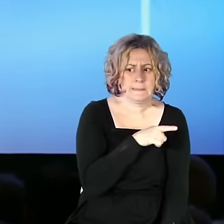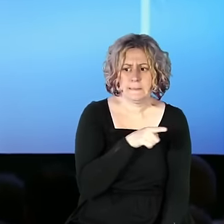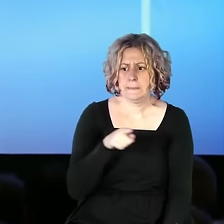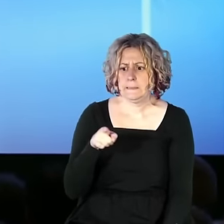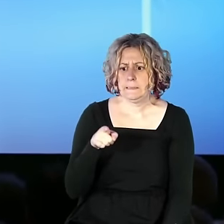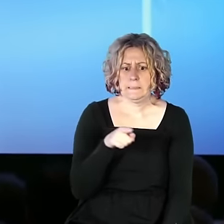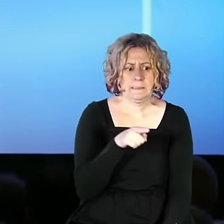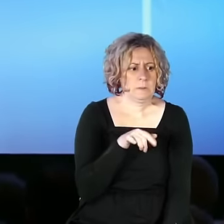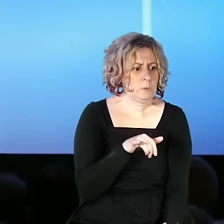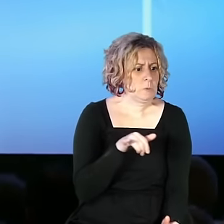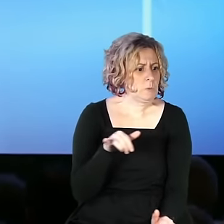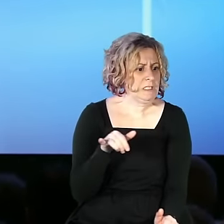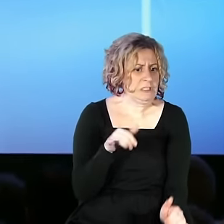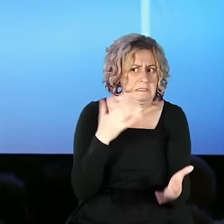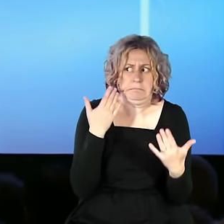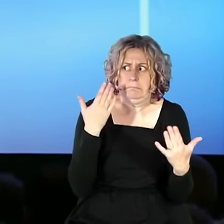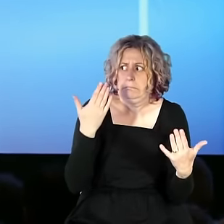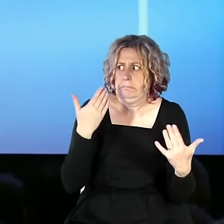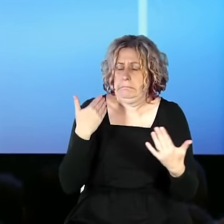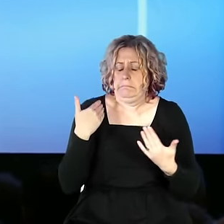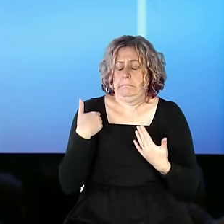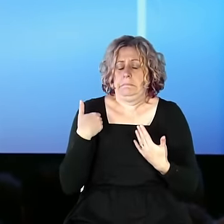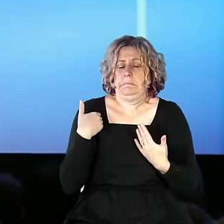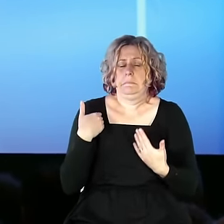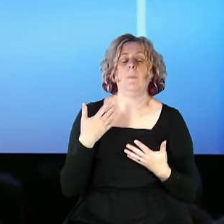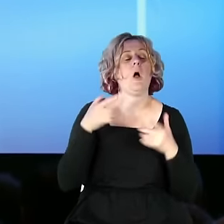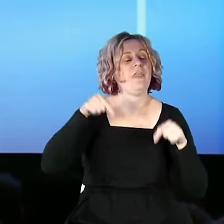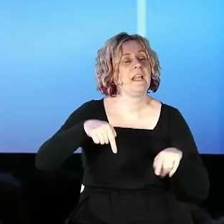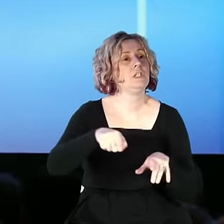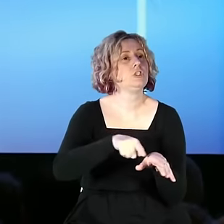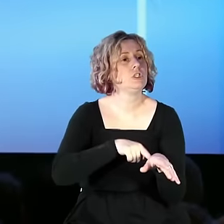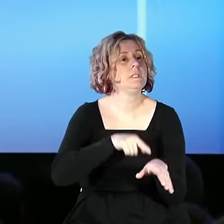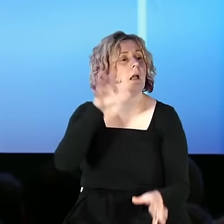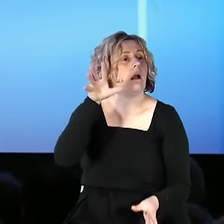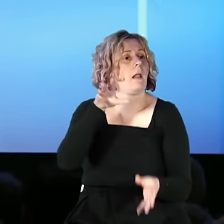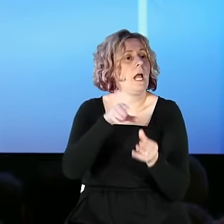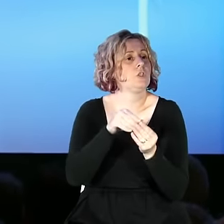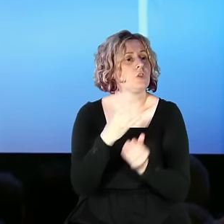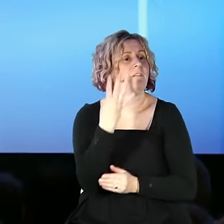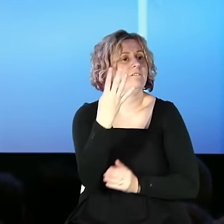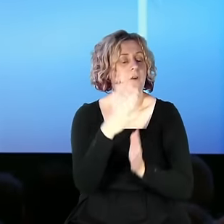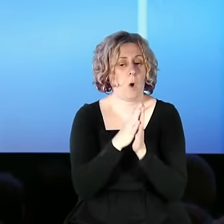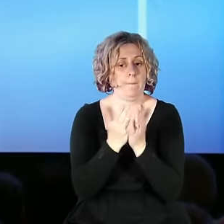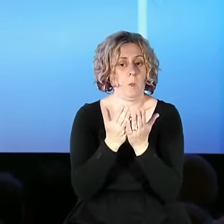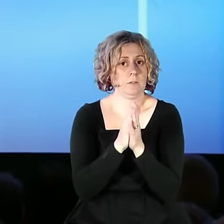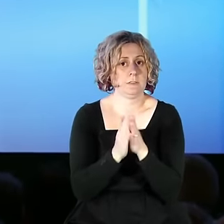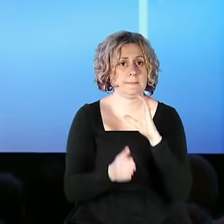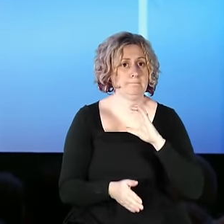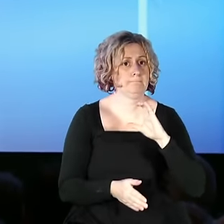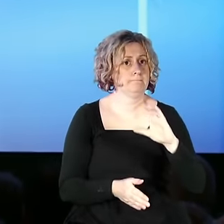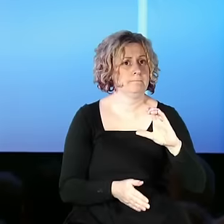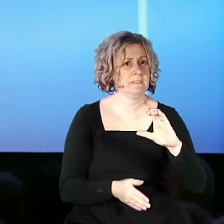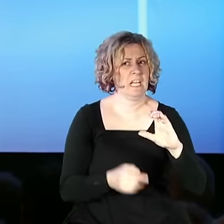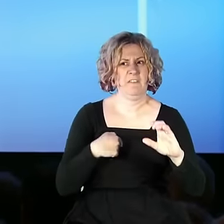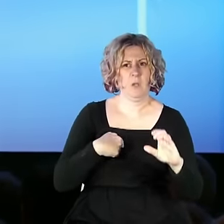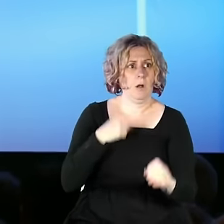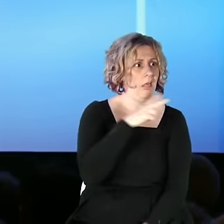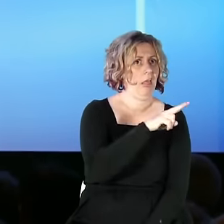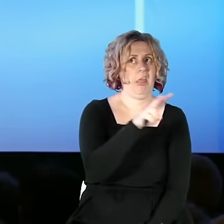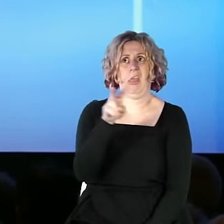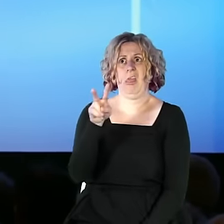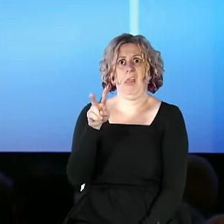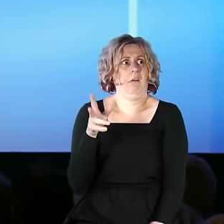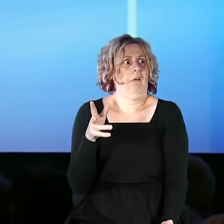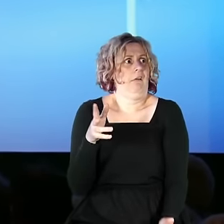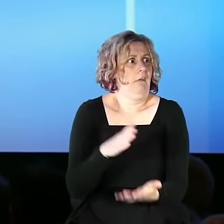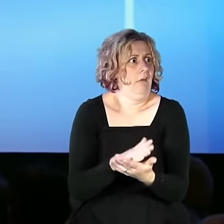done is we've put together a collection of four books that if you're really not sure what to buy, that's the thing to buy, okay?